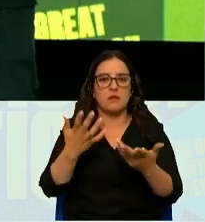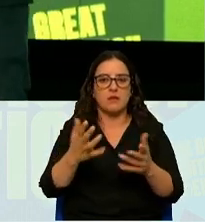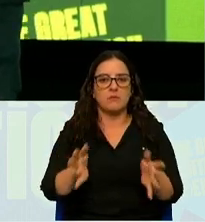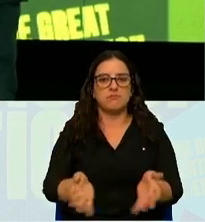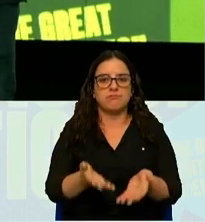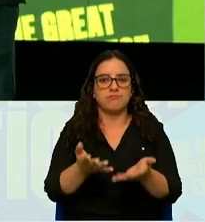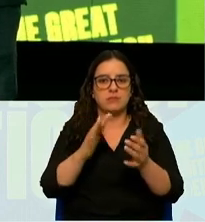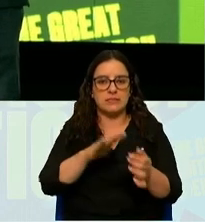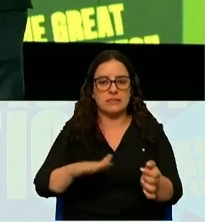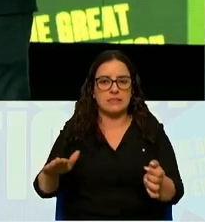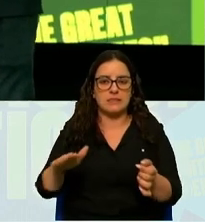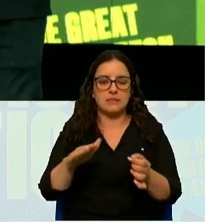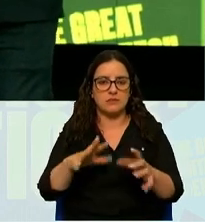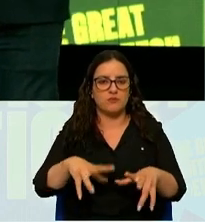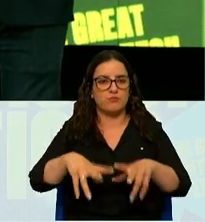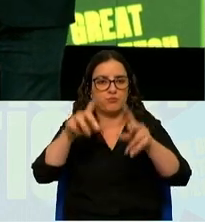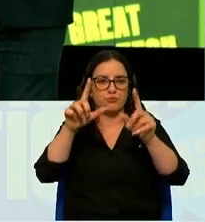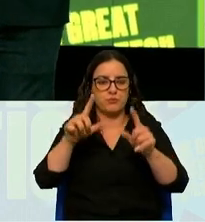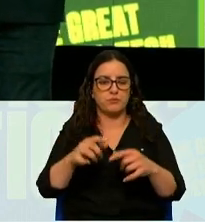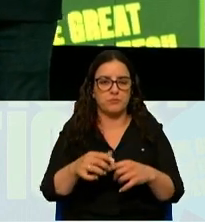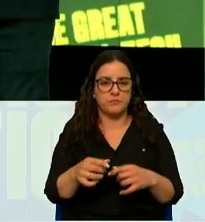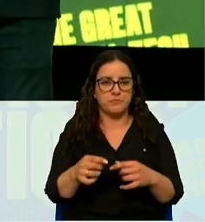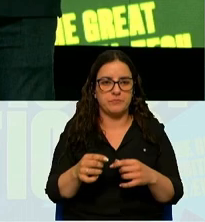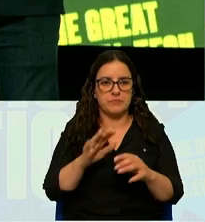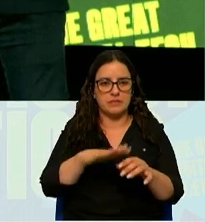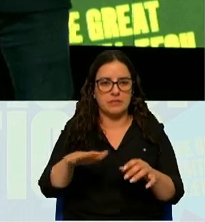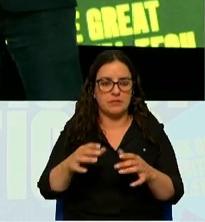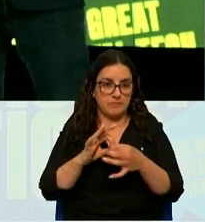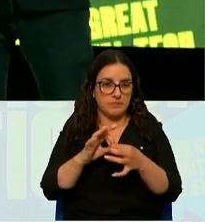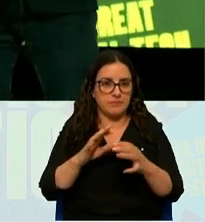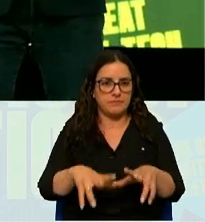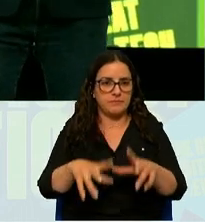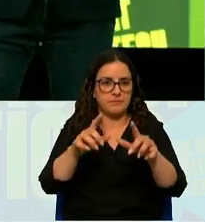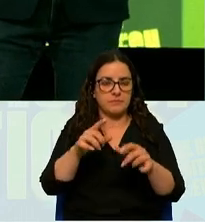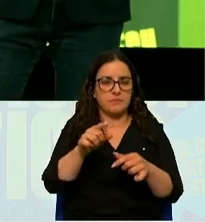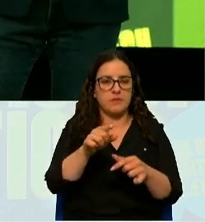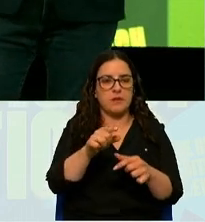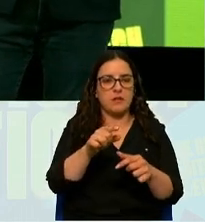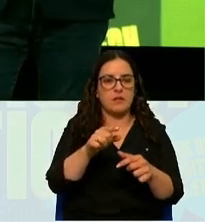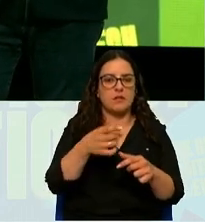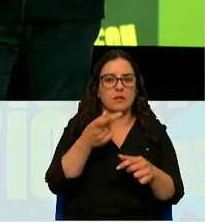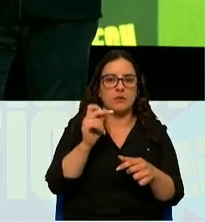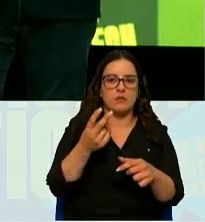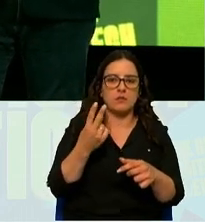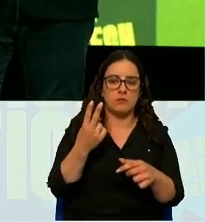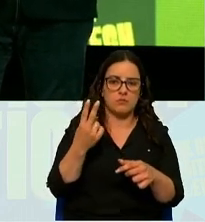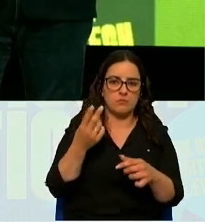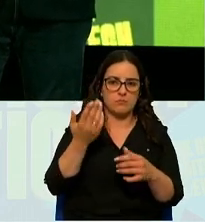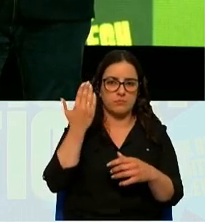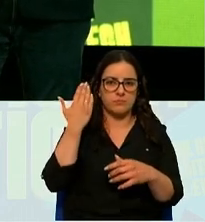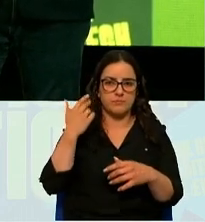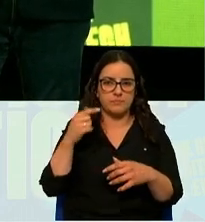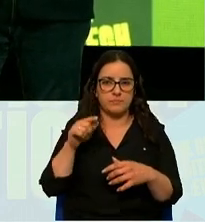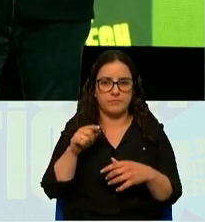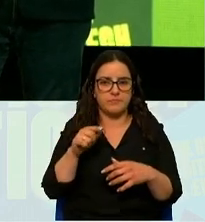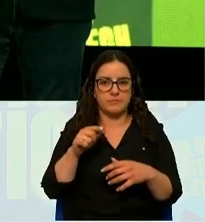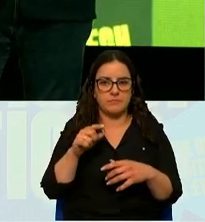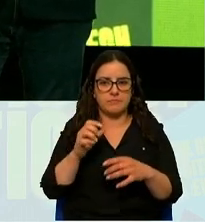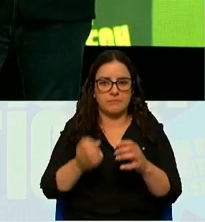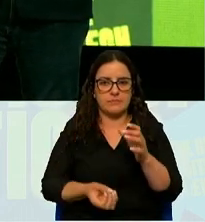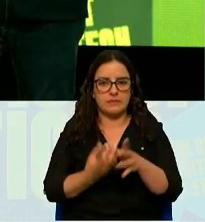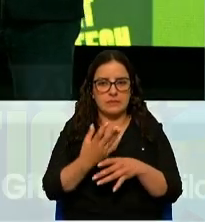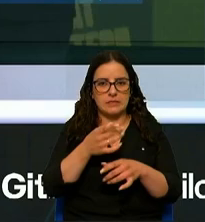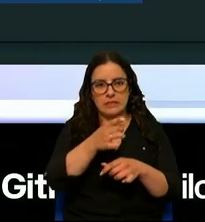So one example that I like to use, because it was one of the first, this was 2 years ago that we delivered this feature, it's